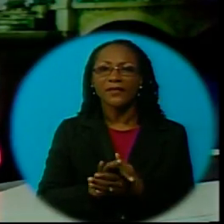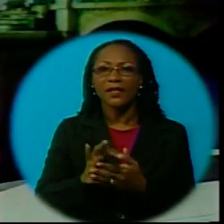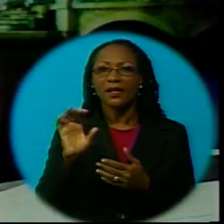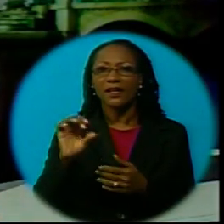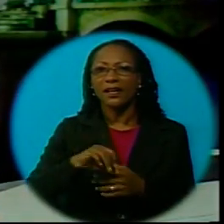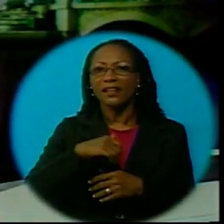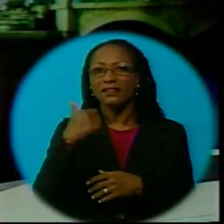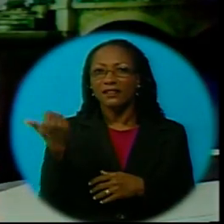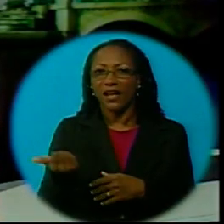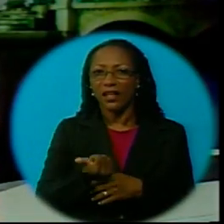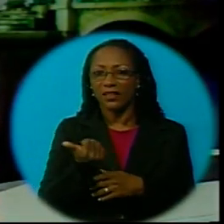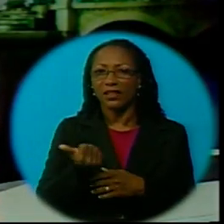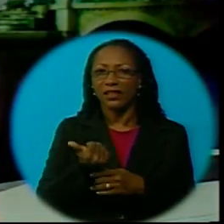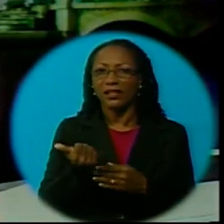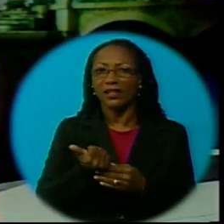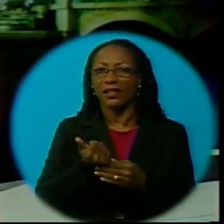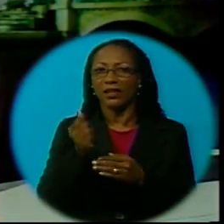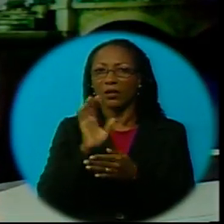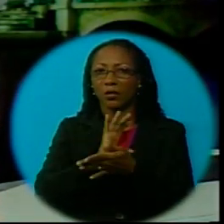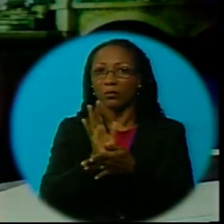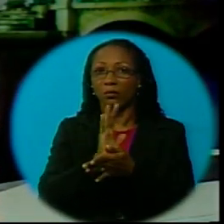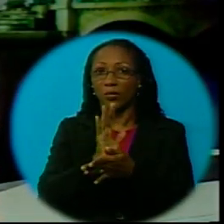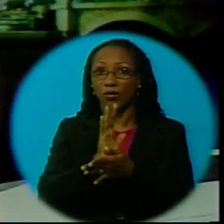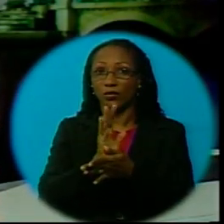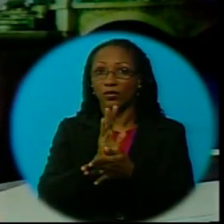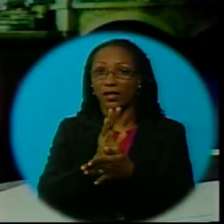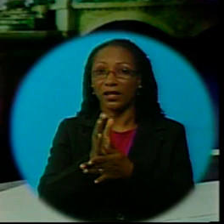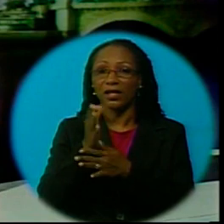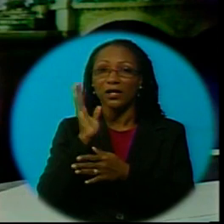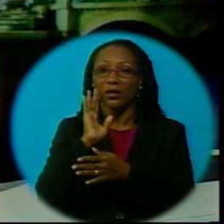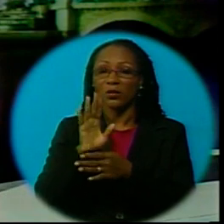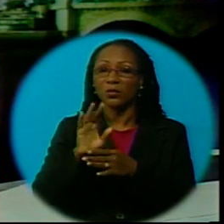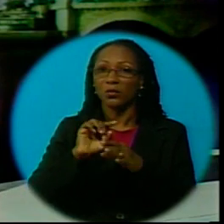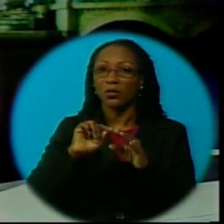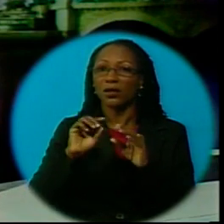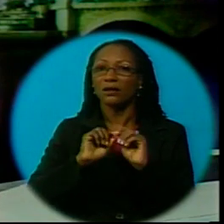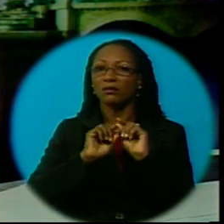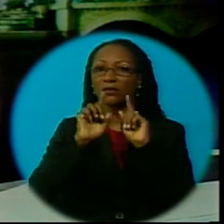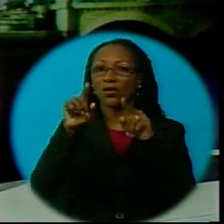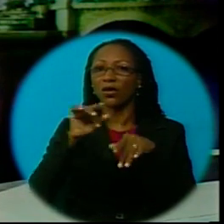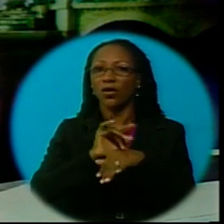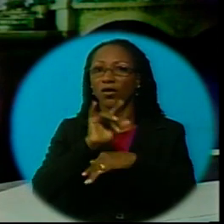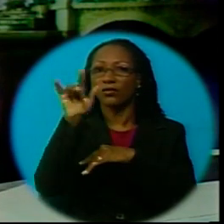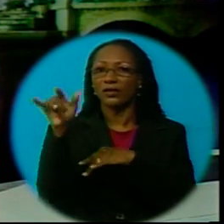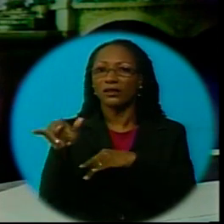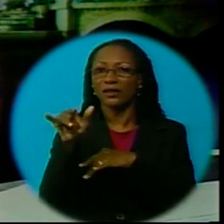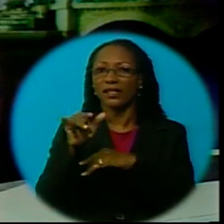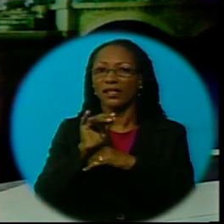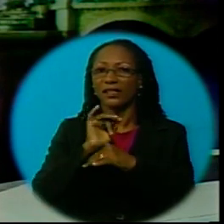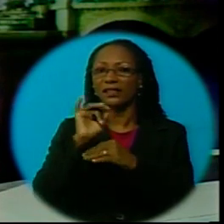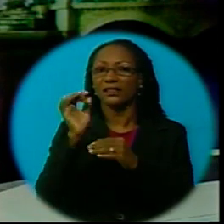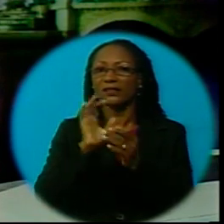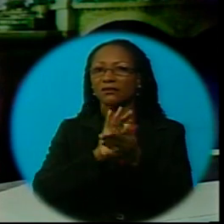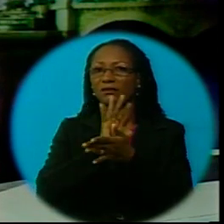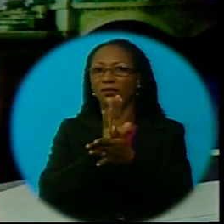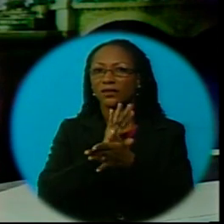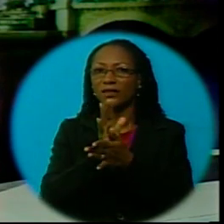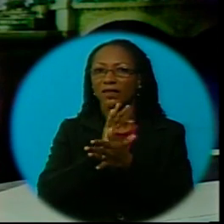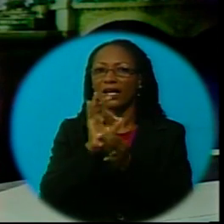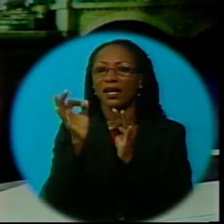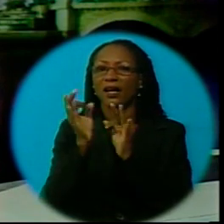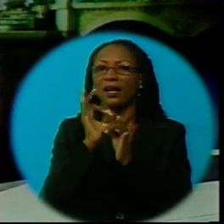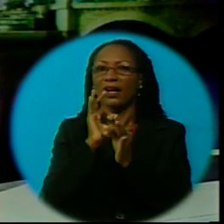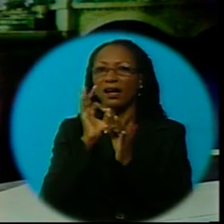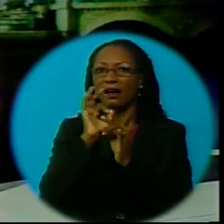Well, yet another locally produced movie is earmarked to make waves at an overseas film festival. It's the film Chrissy,